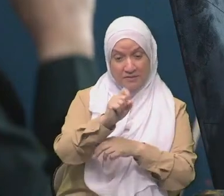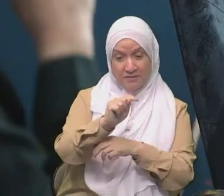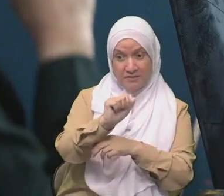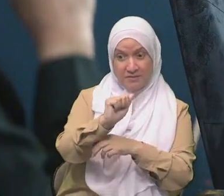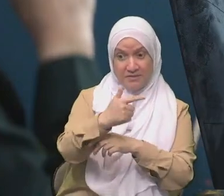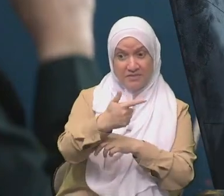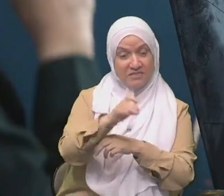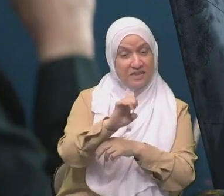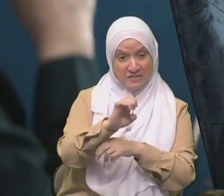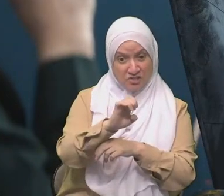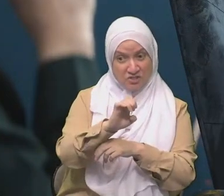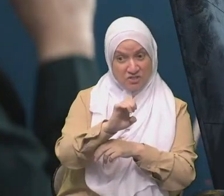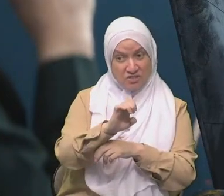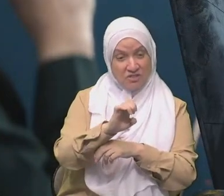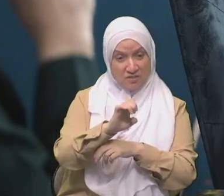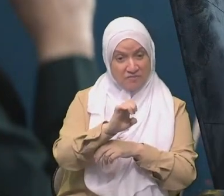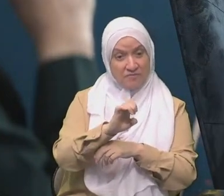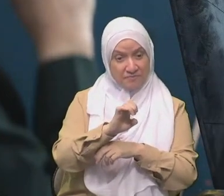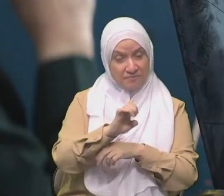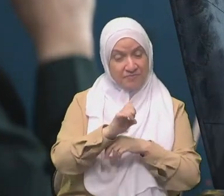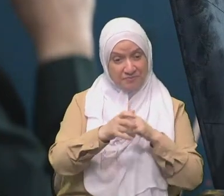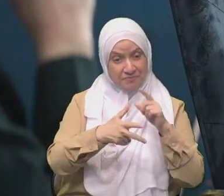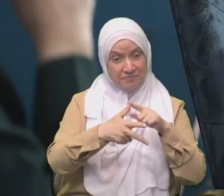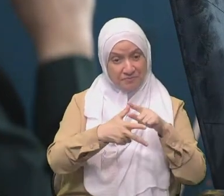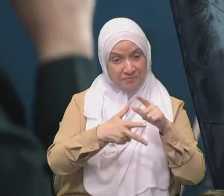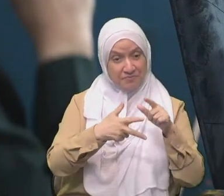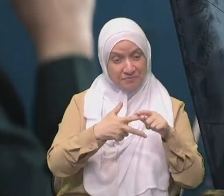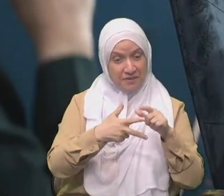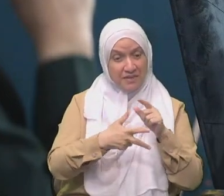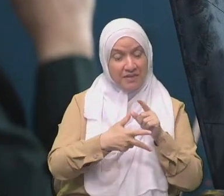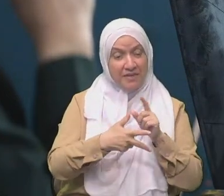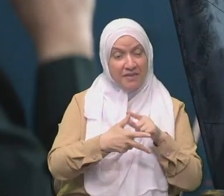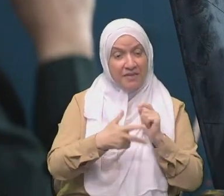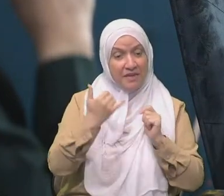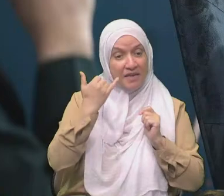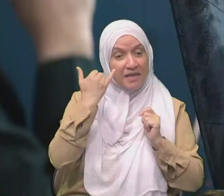when you enter the first phase of knowledge, it breeds what, ya jama'ah?